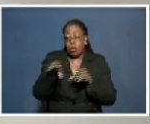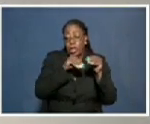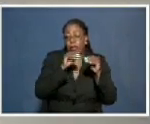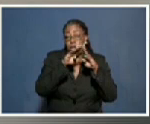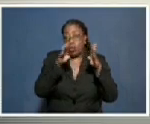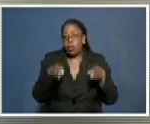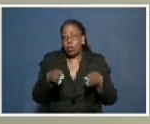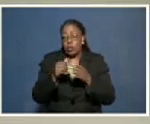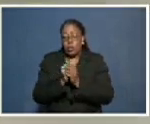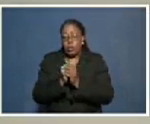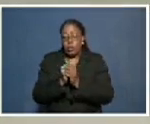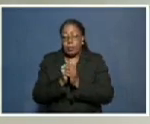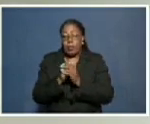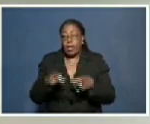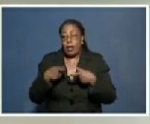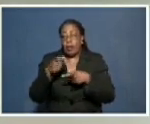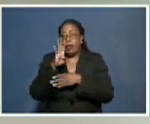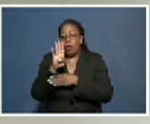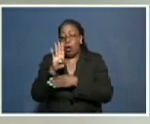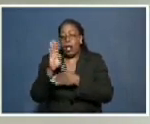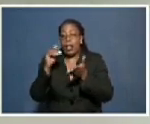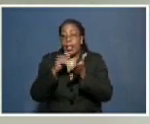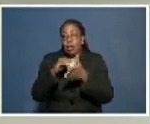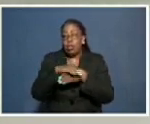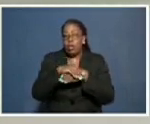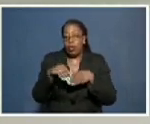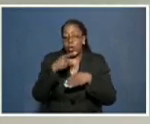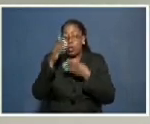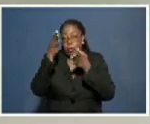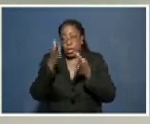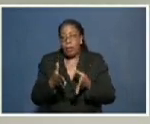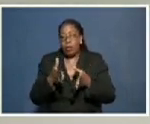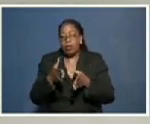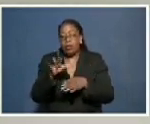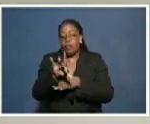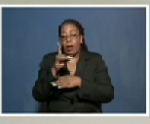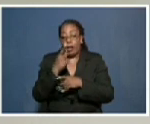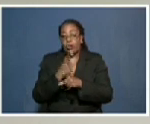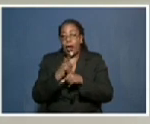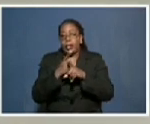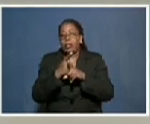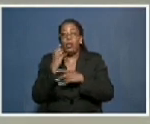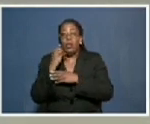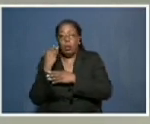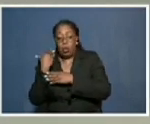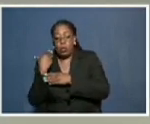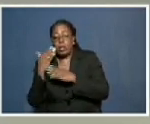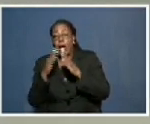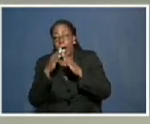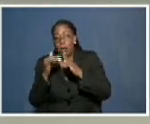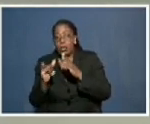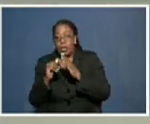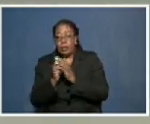Social Services offering $4,000 to help residents find alternative housing. Wilchcombe says approximately 40 families received help